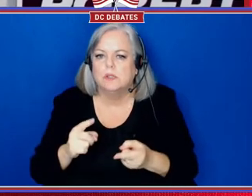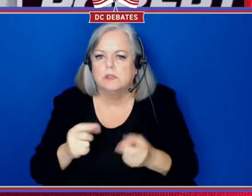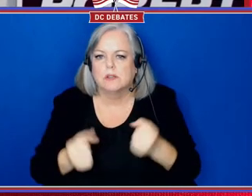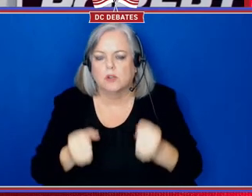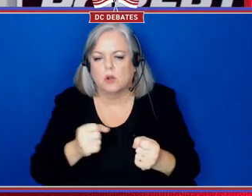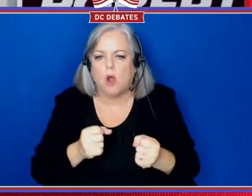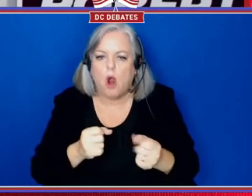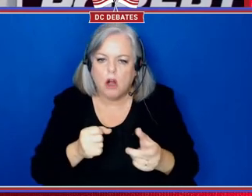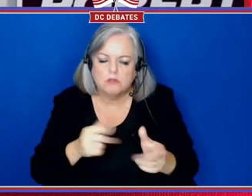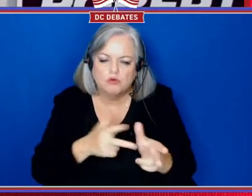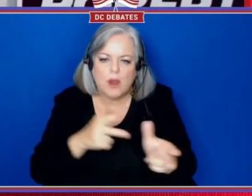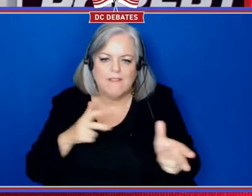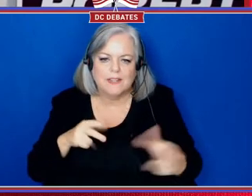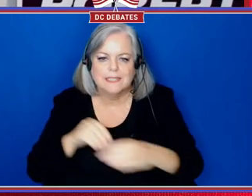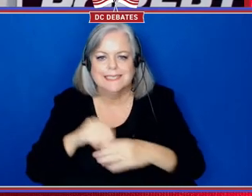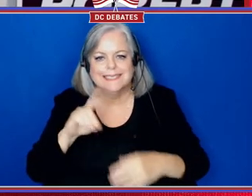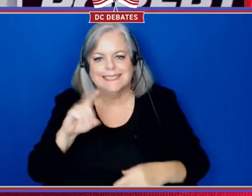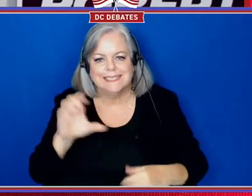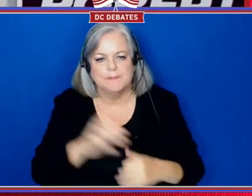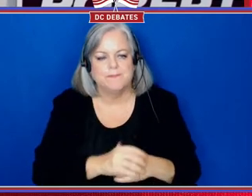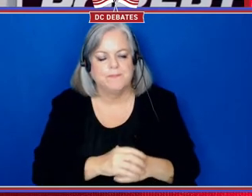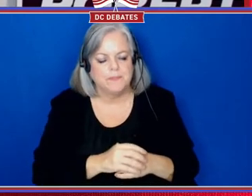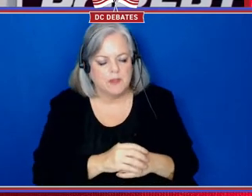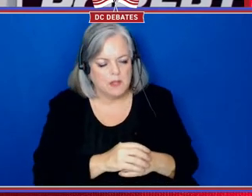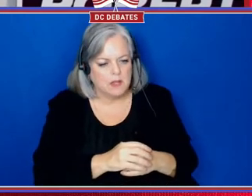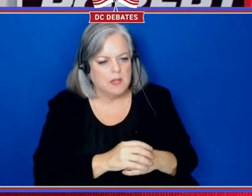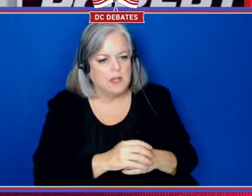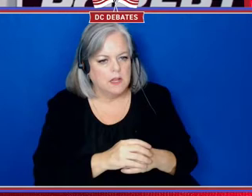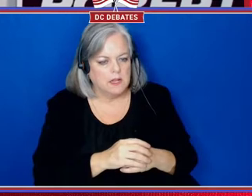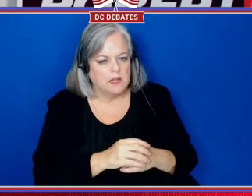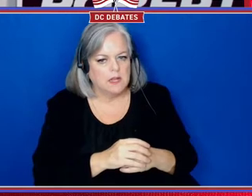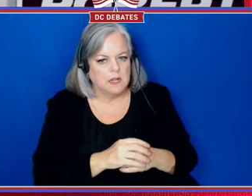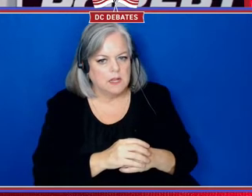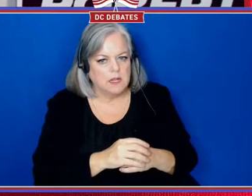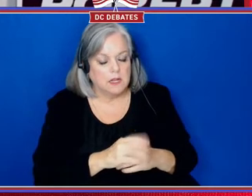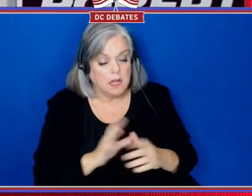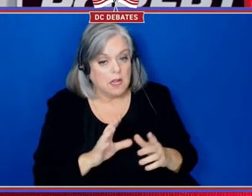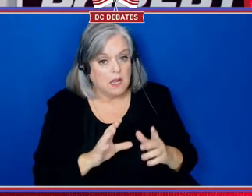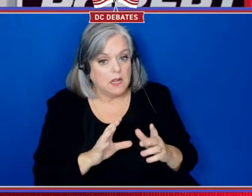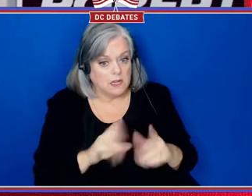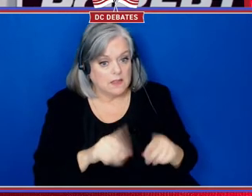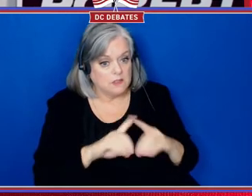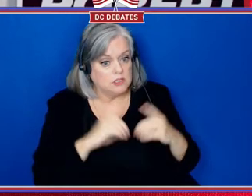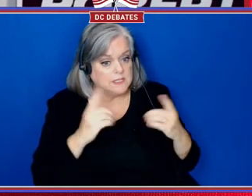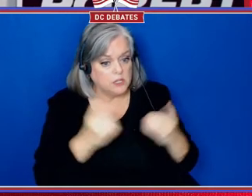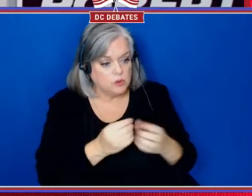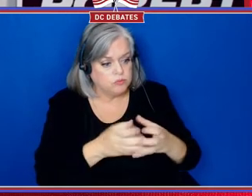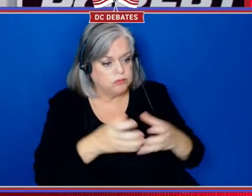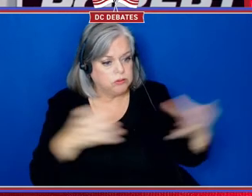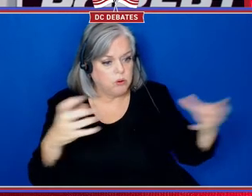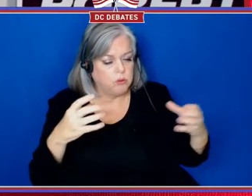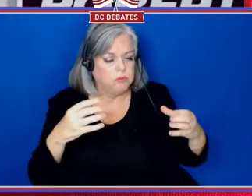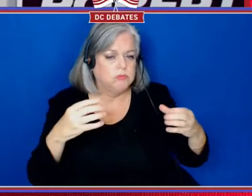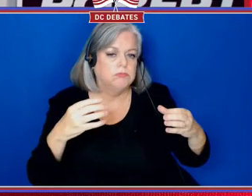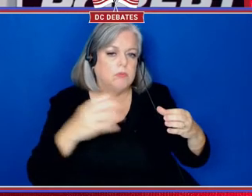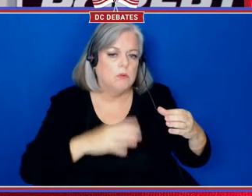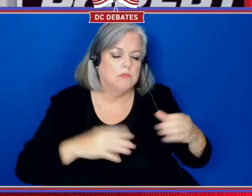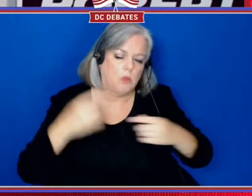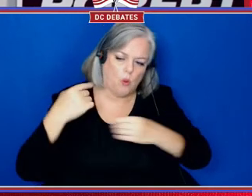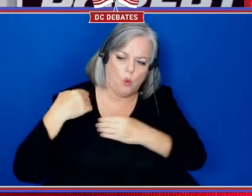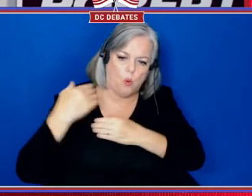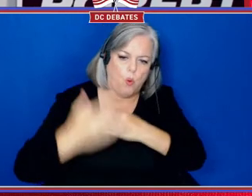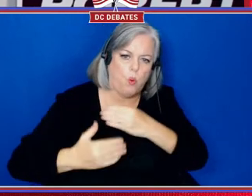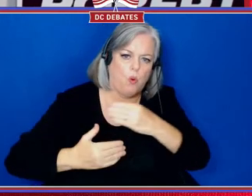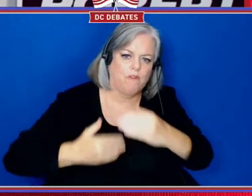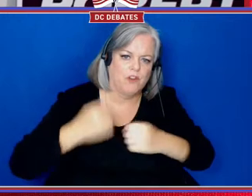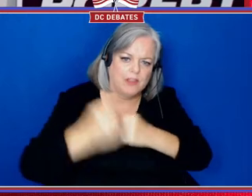As the district have grown over the years, it's become increasingly clear that we need to be serious about being a multimodal city. To do that, it